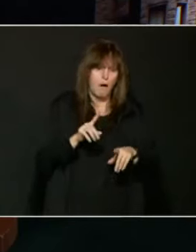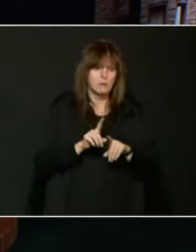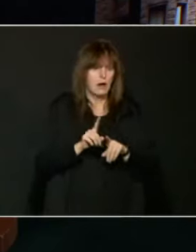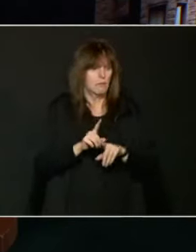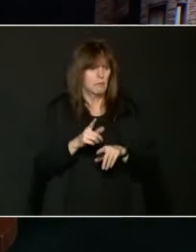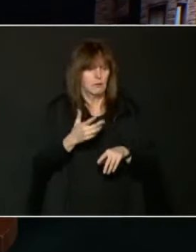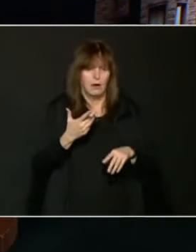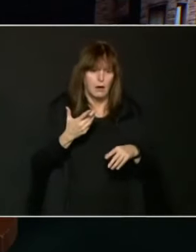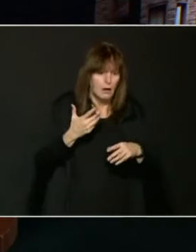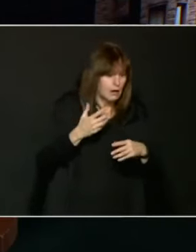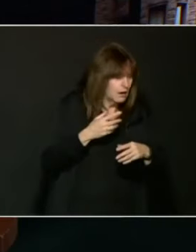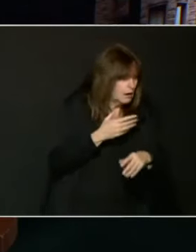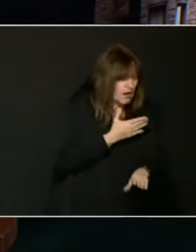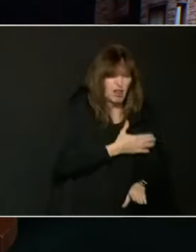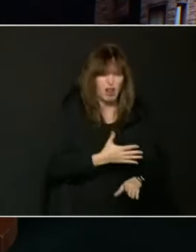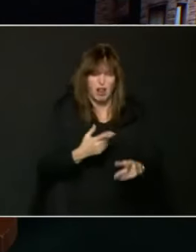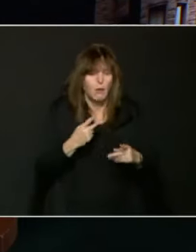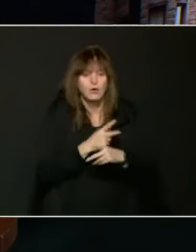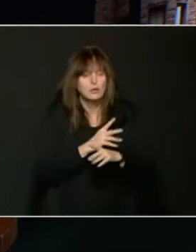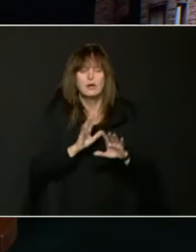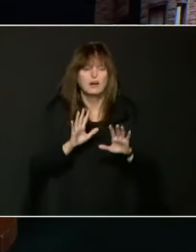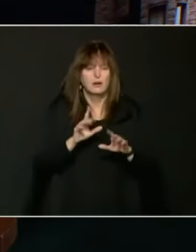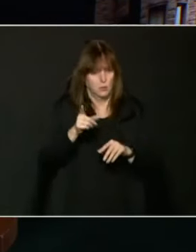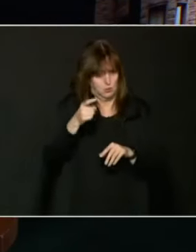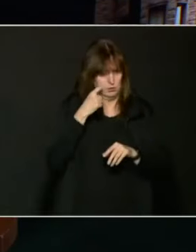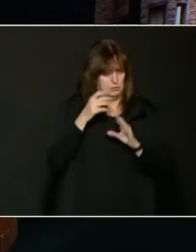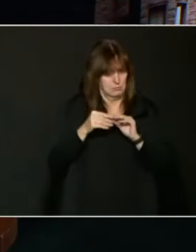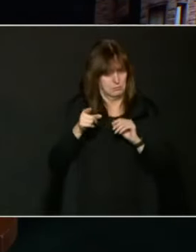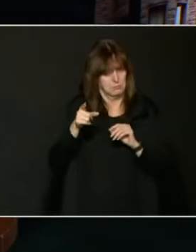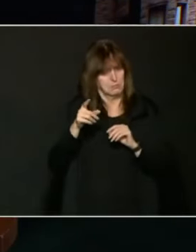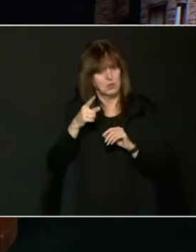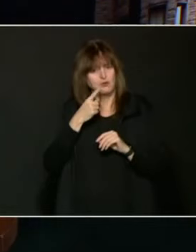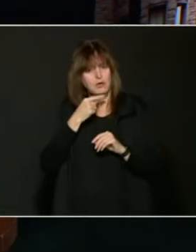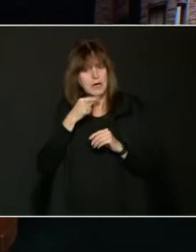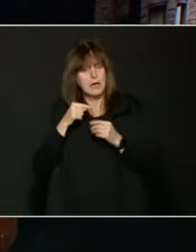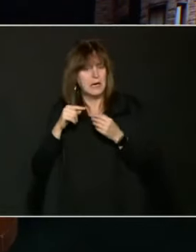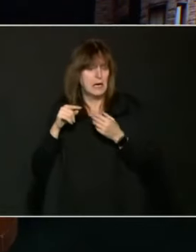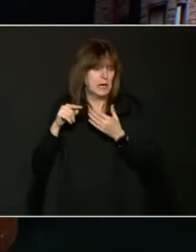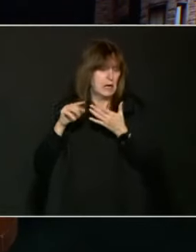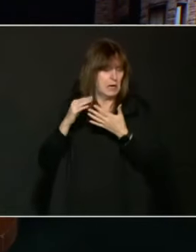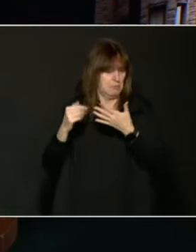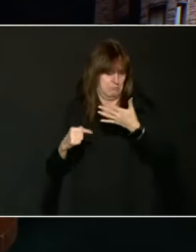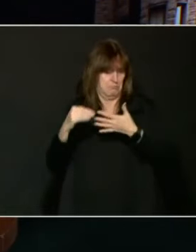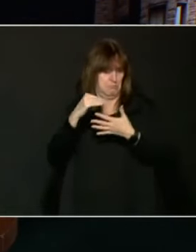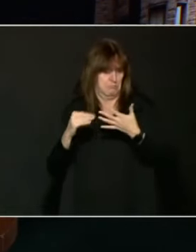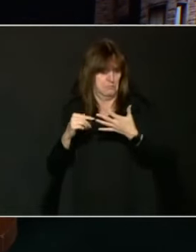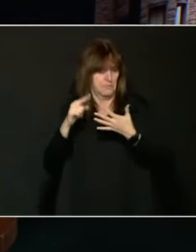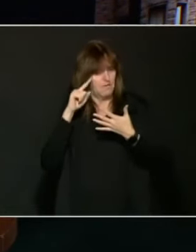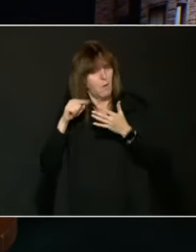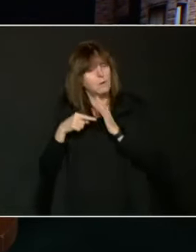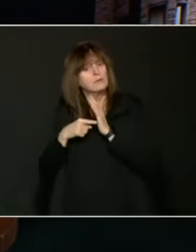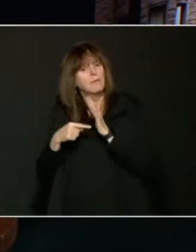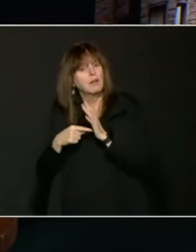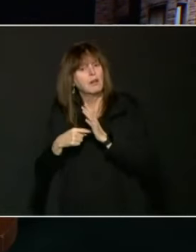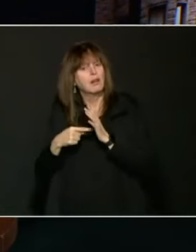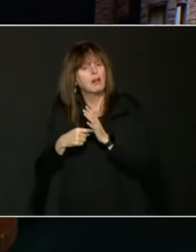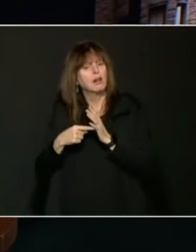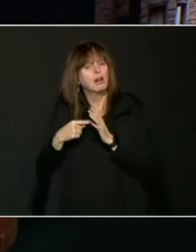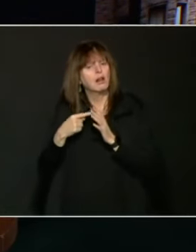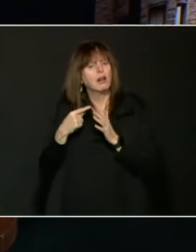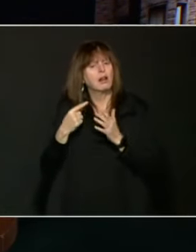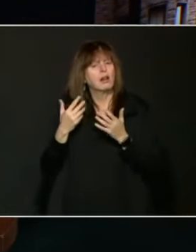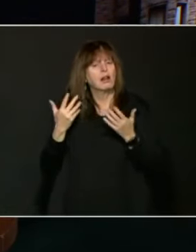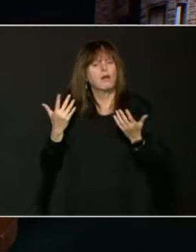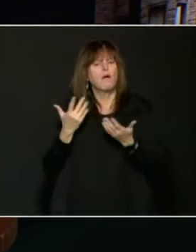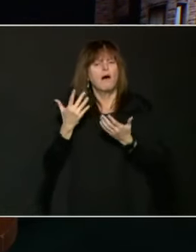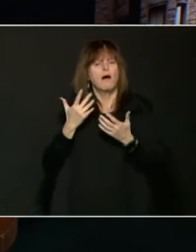with these places in red zones, that would lead to the best case scenario, the middle case scenario, or the worst case